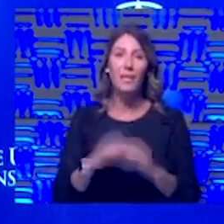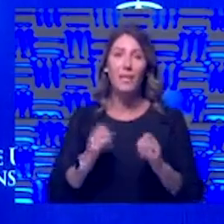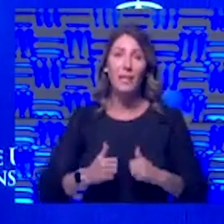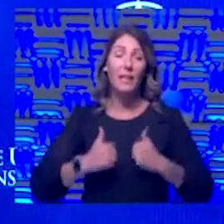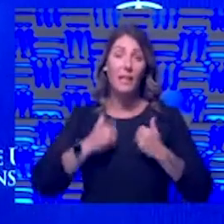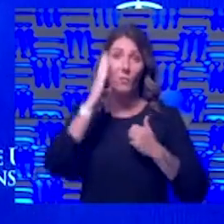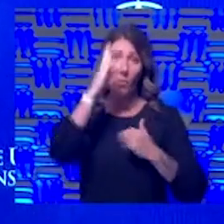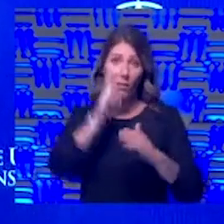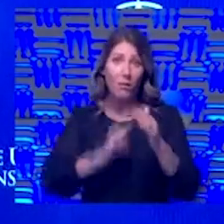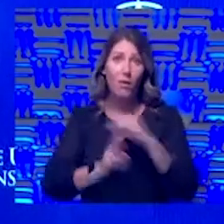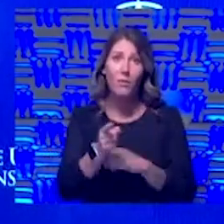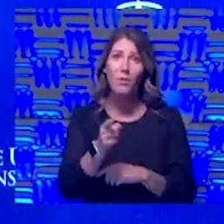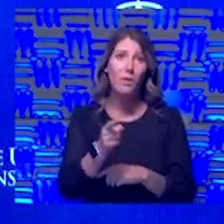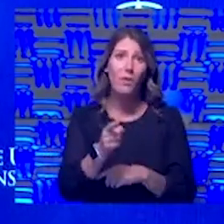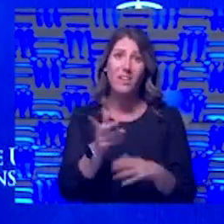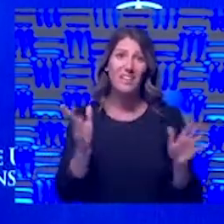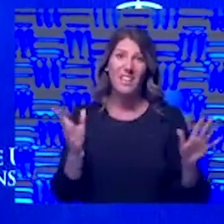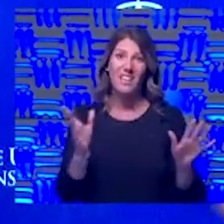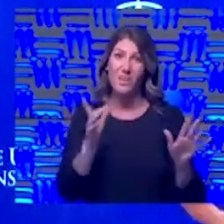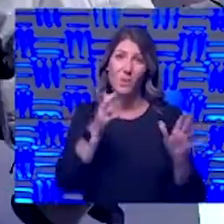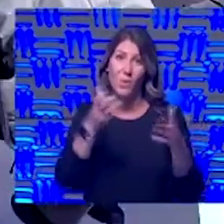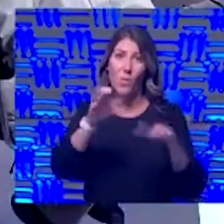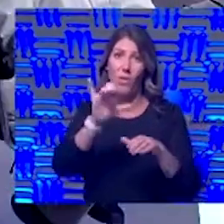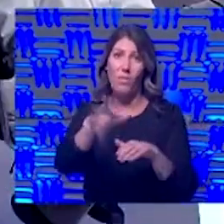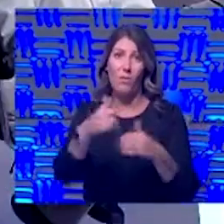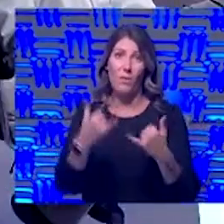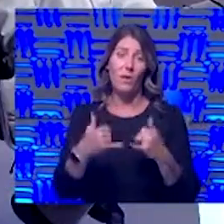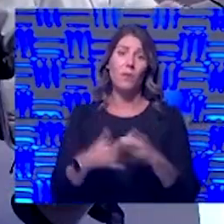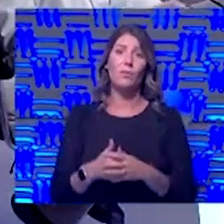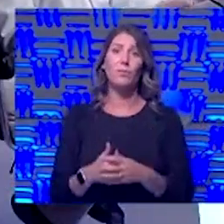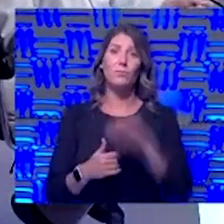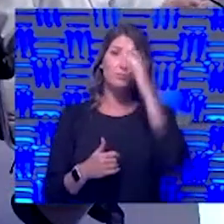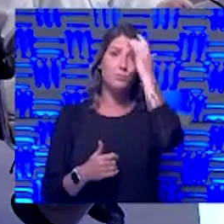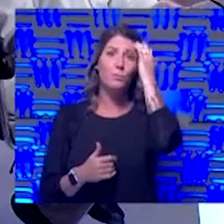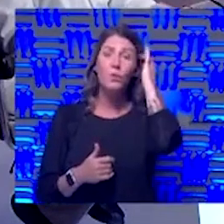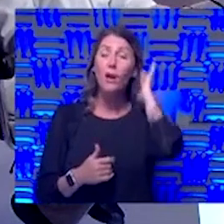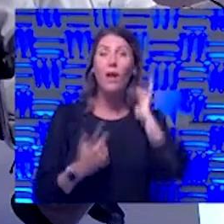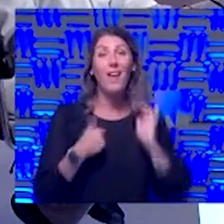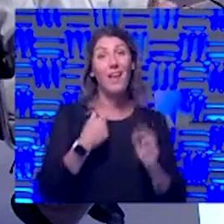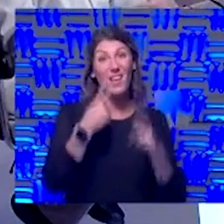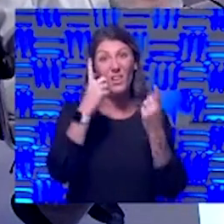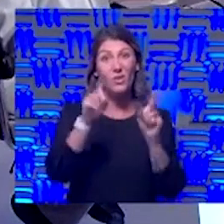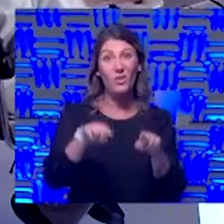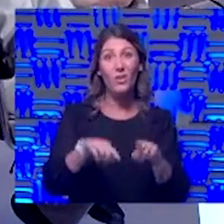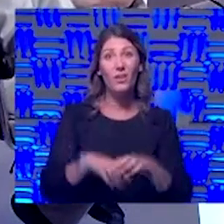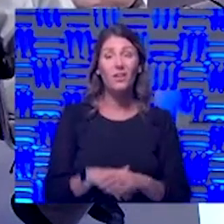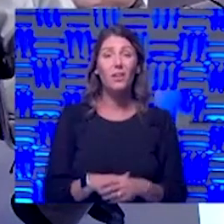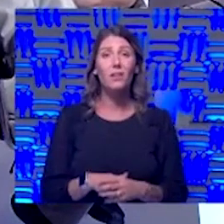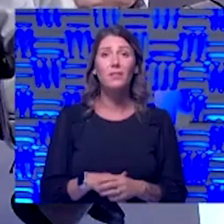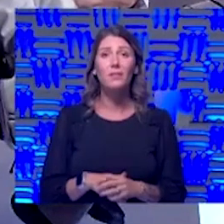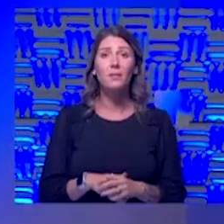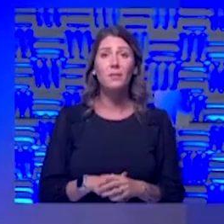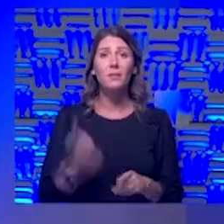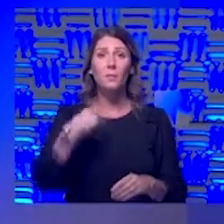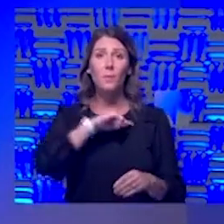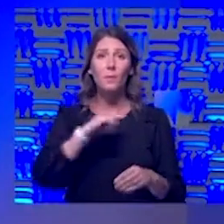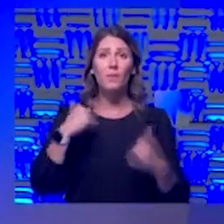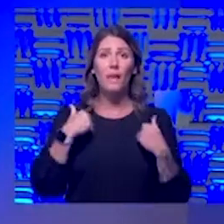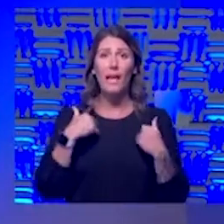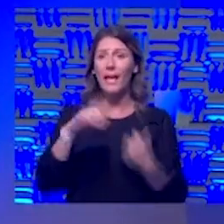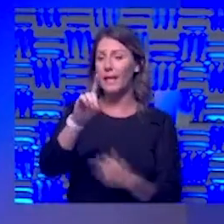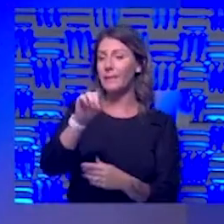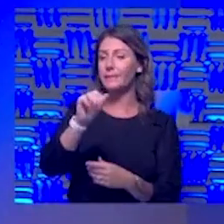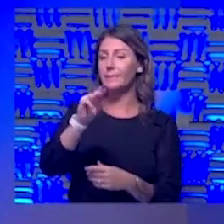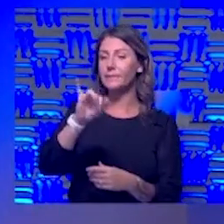humble you, and that's not what you want to have happen to you right now, Dana. Yeah, I would certainly agree. You know, we've had Damian Stevens, one